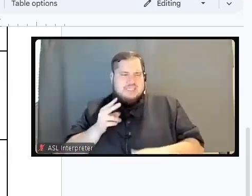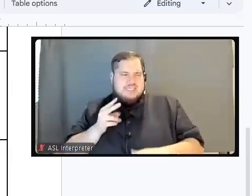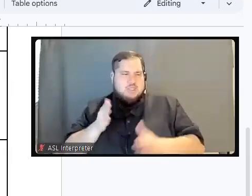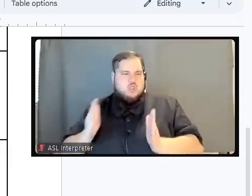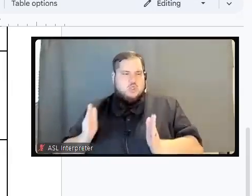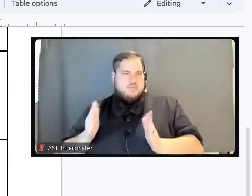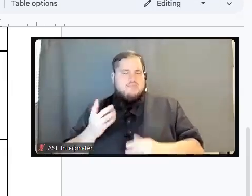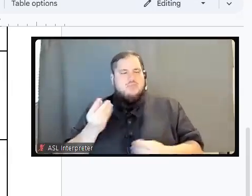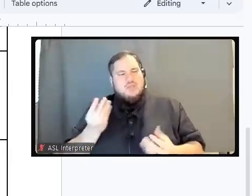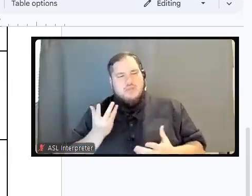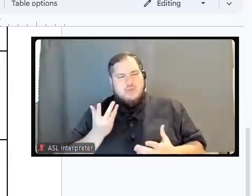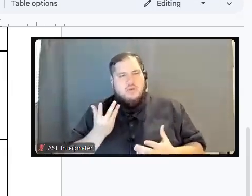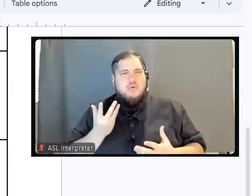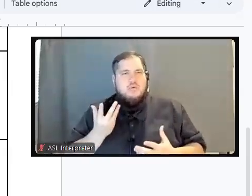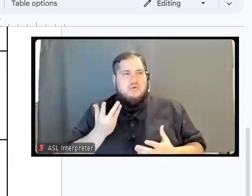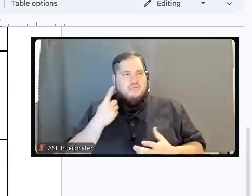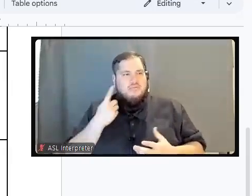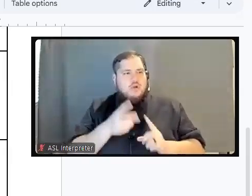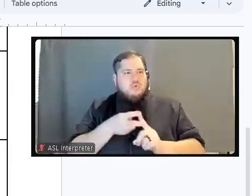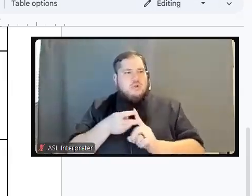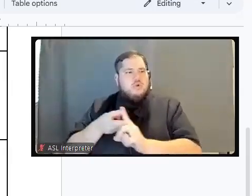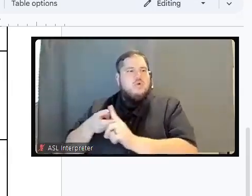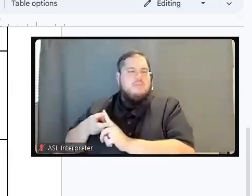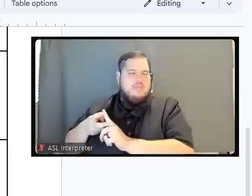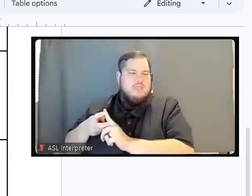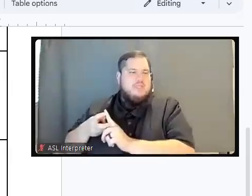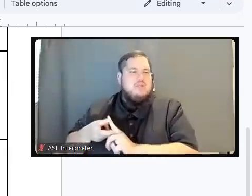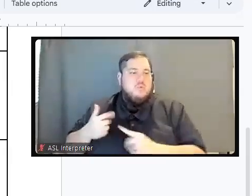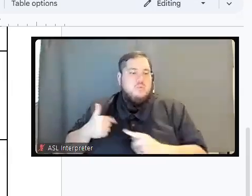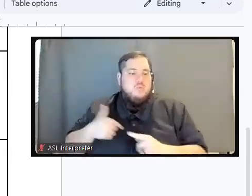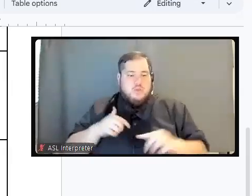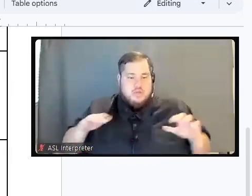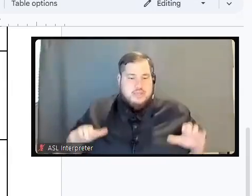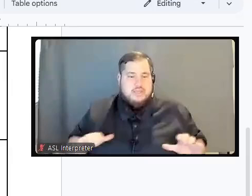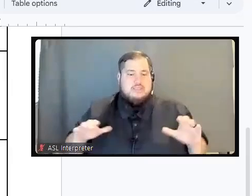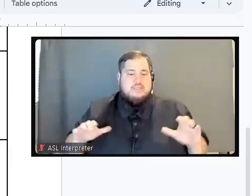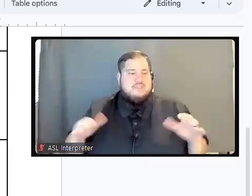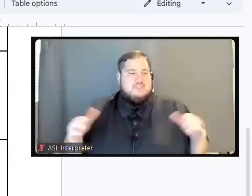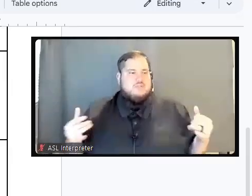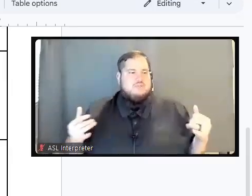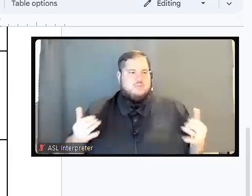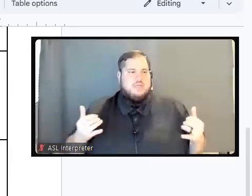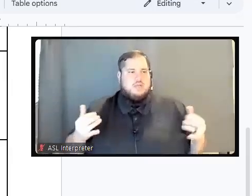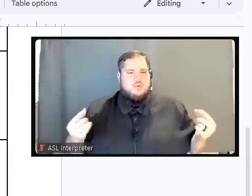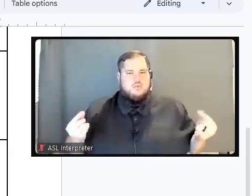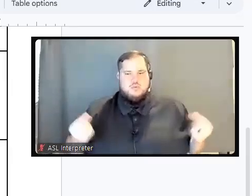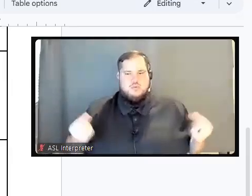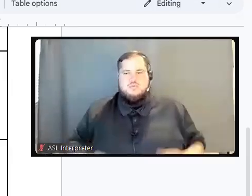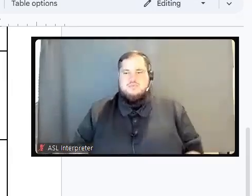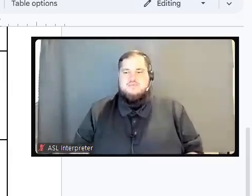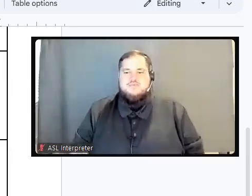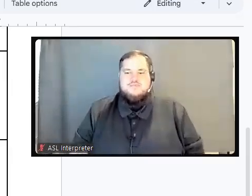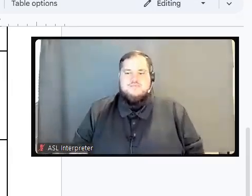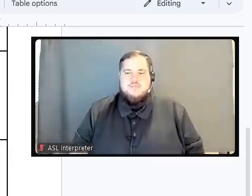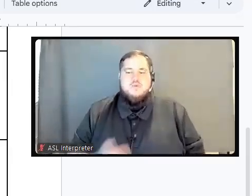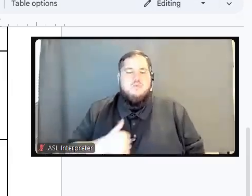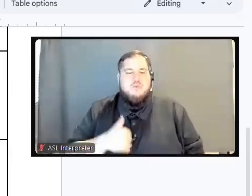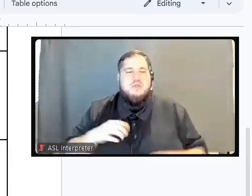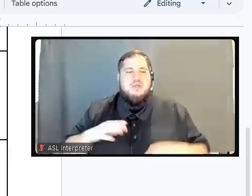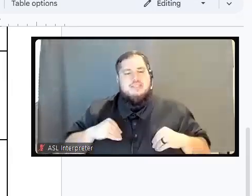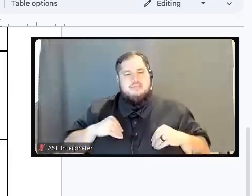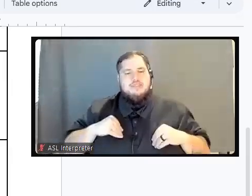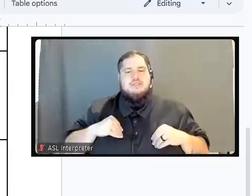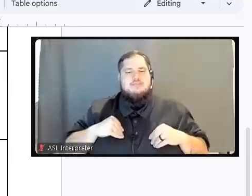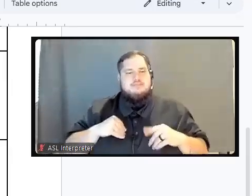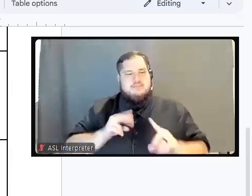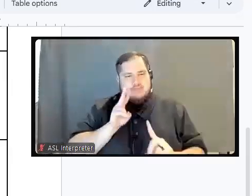for our recruitment season, which we are actively involved in right now. So we are accepting applications